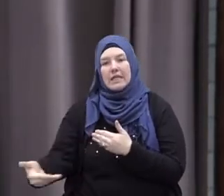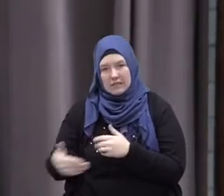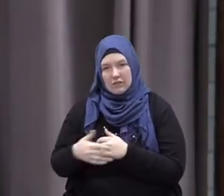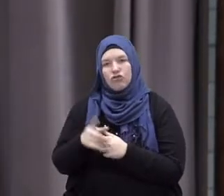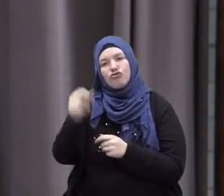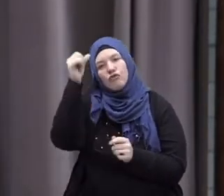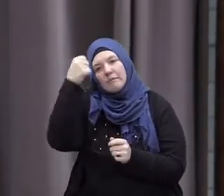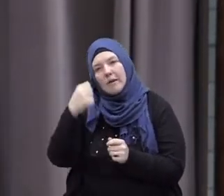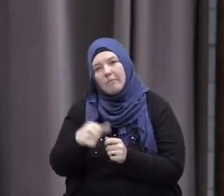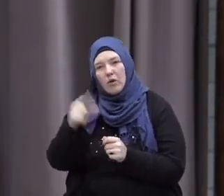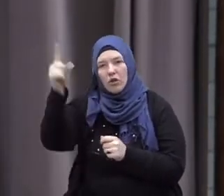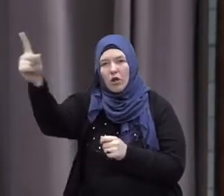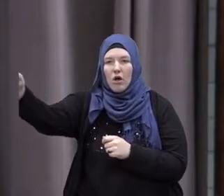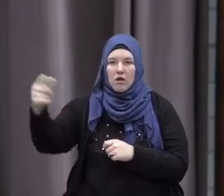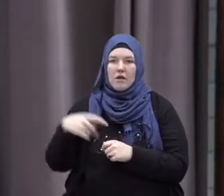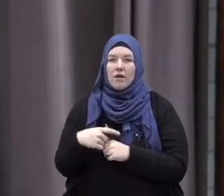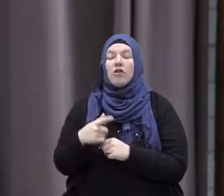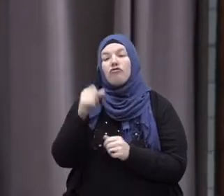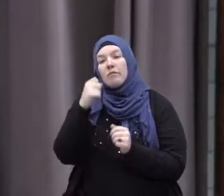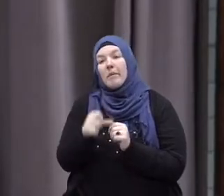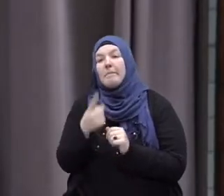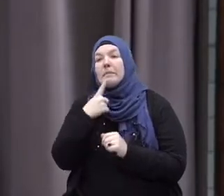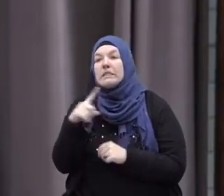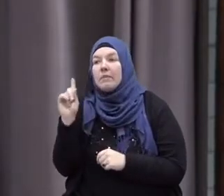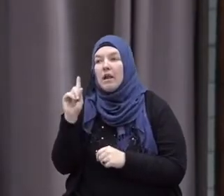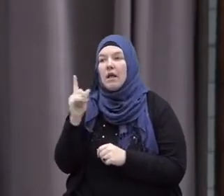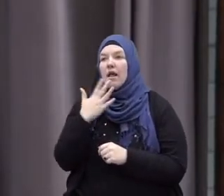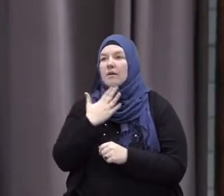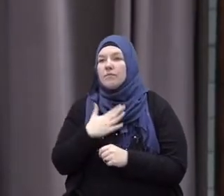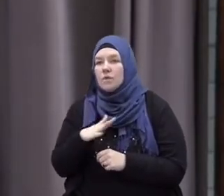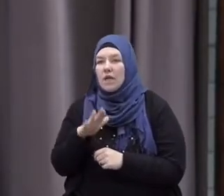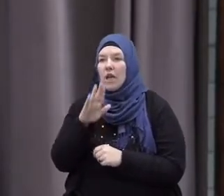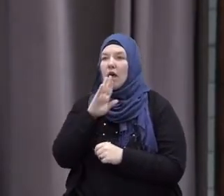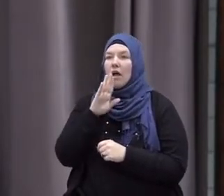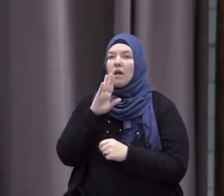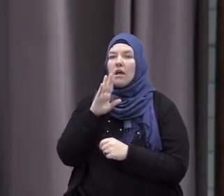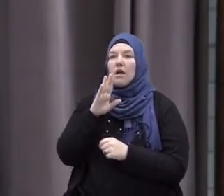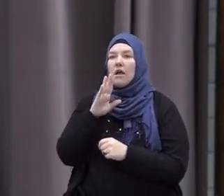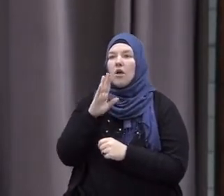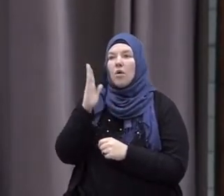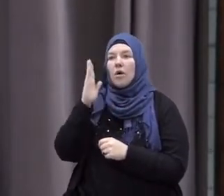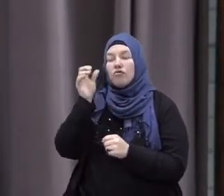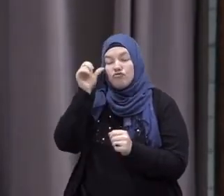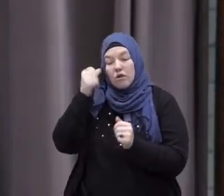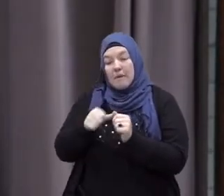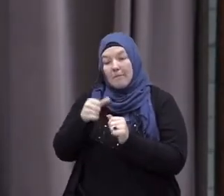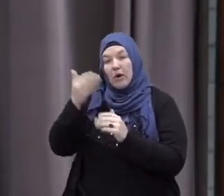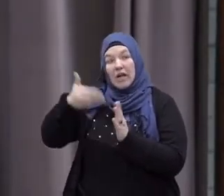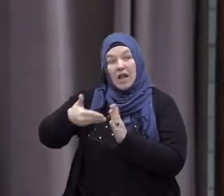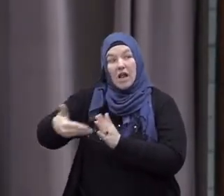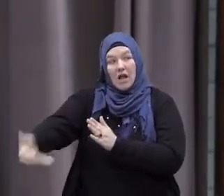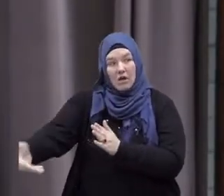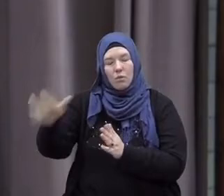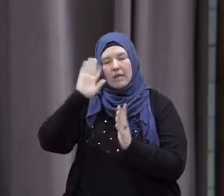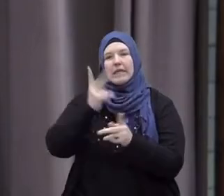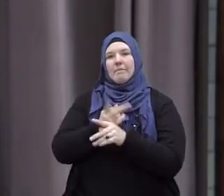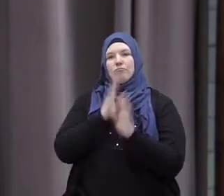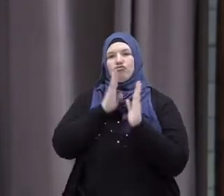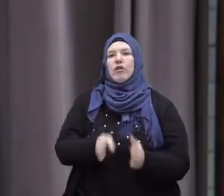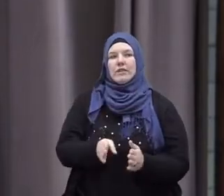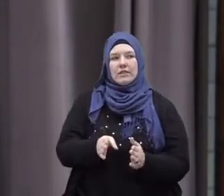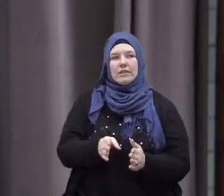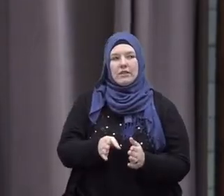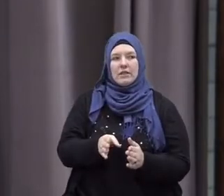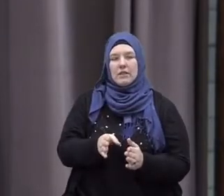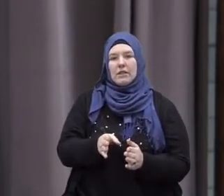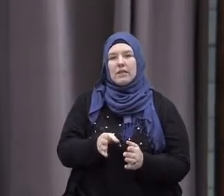Your zikr of Allah, your remembrance of Allah after prayer will straighten you up between prayers to become